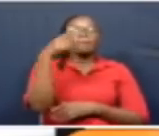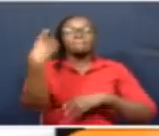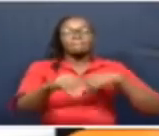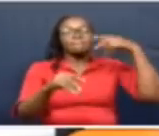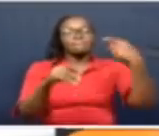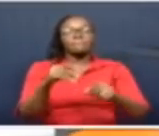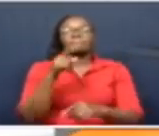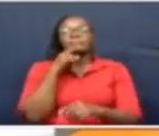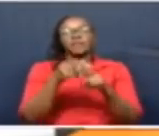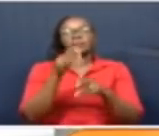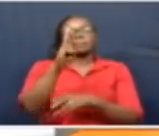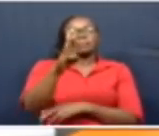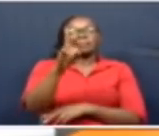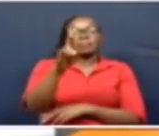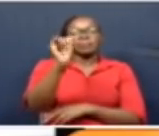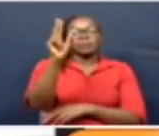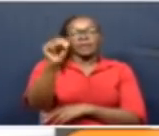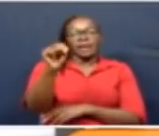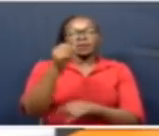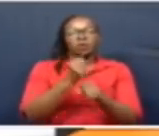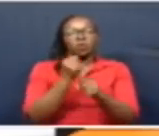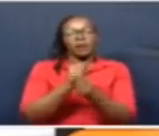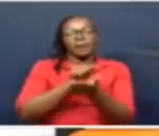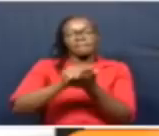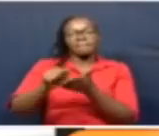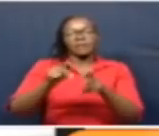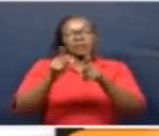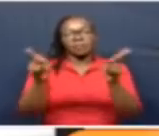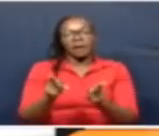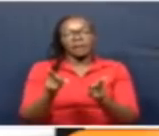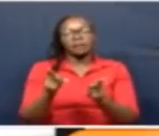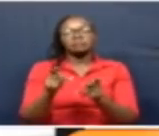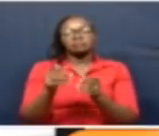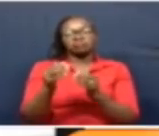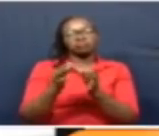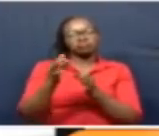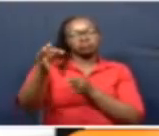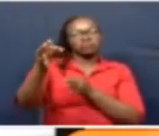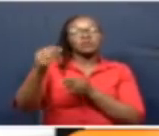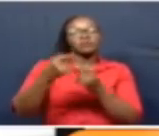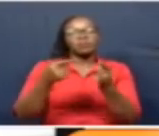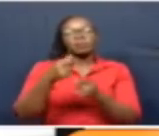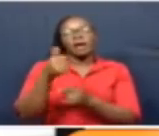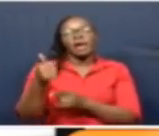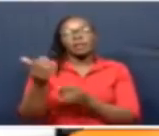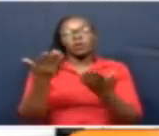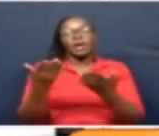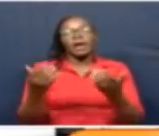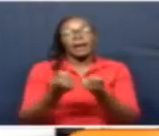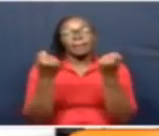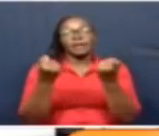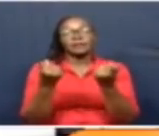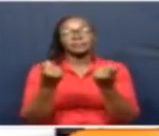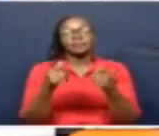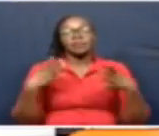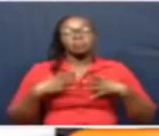Brian Ogutu, an employee at Print Park, which is located several meters from the scene of the incident. According to